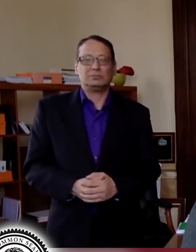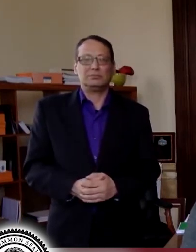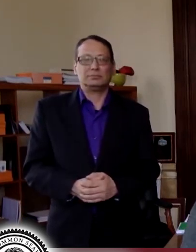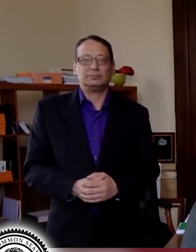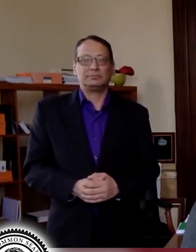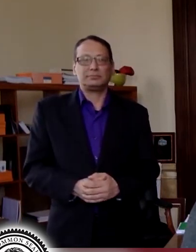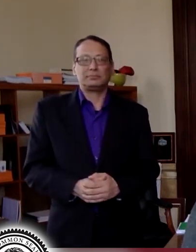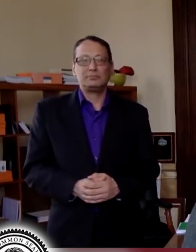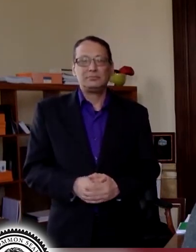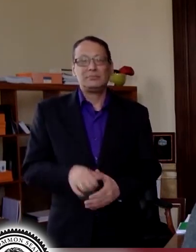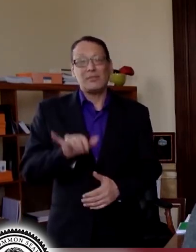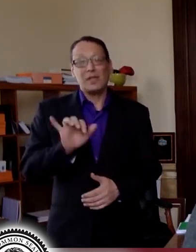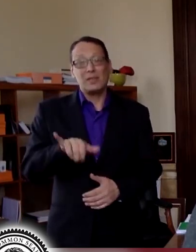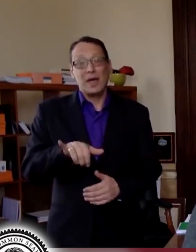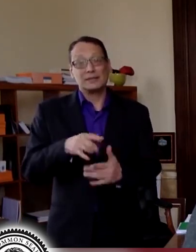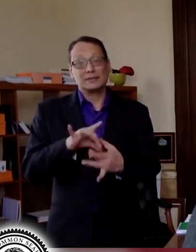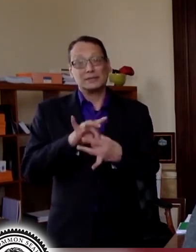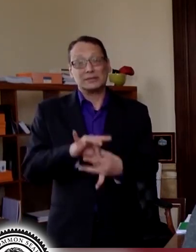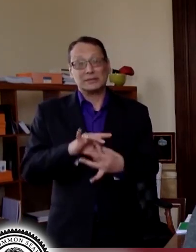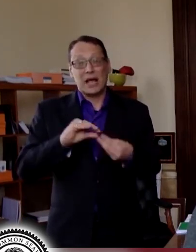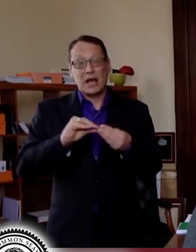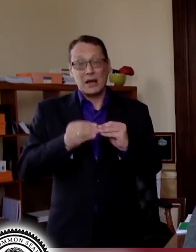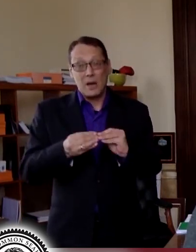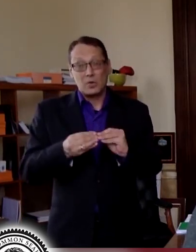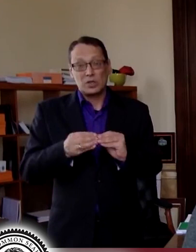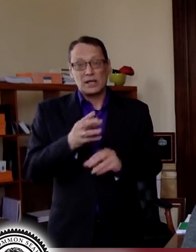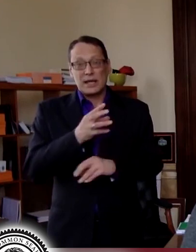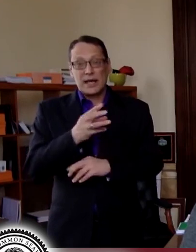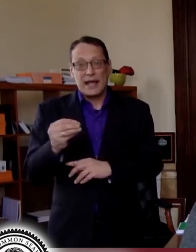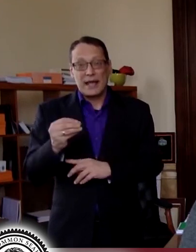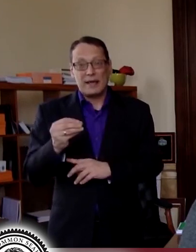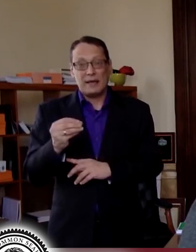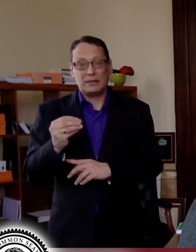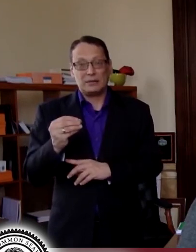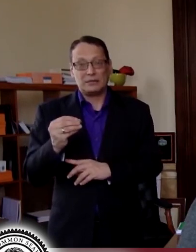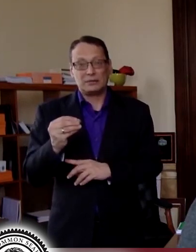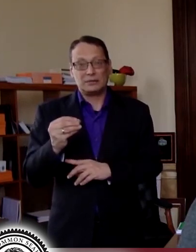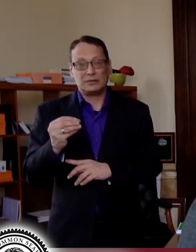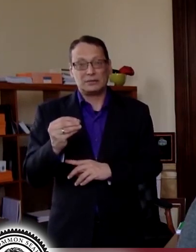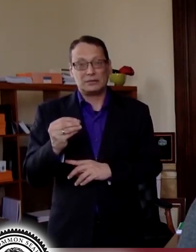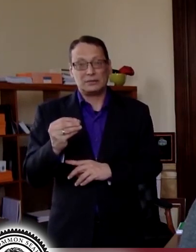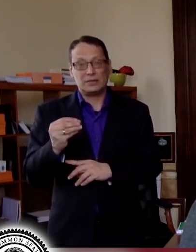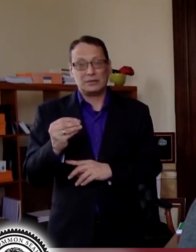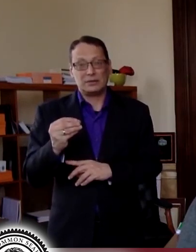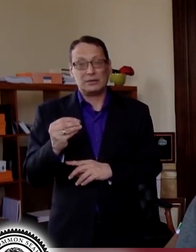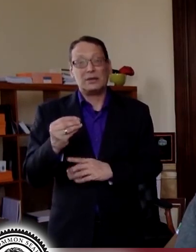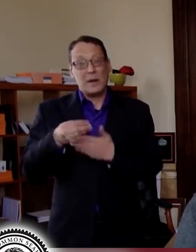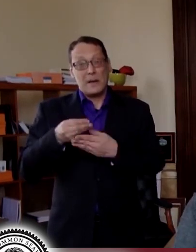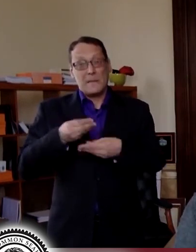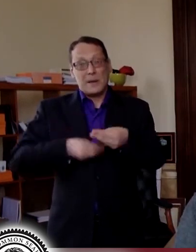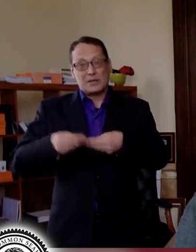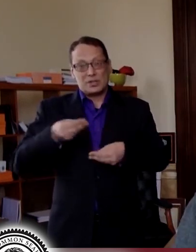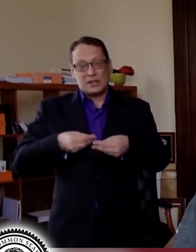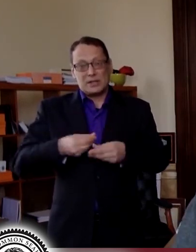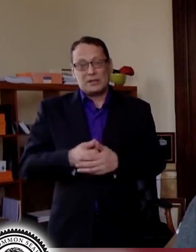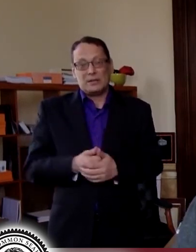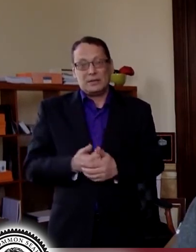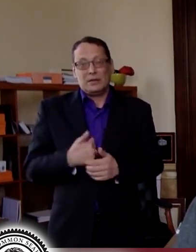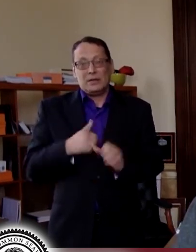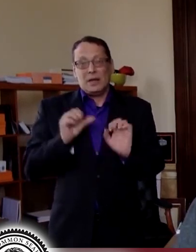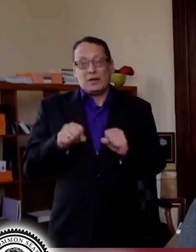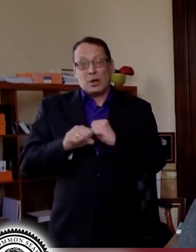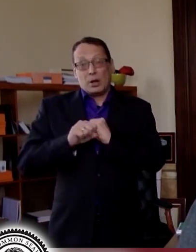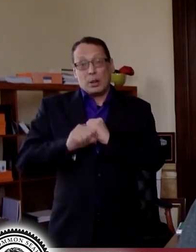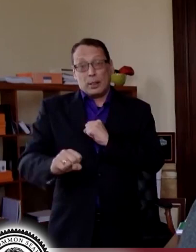that's kind of what I have to say, both about the numbers and about the budget. I could talk longer